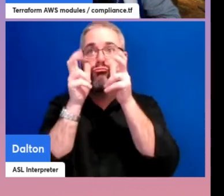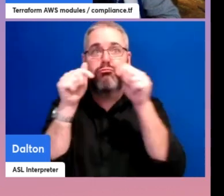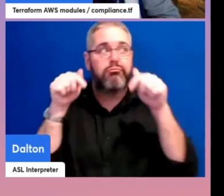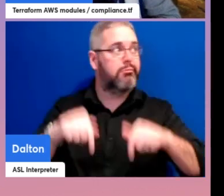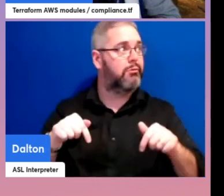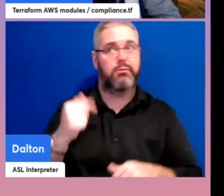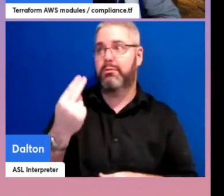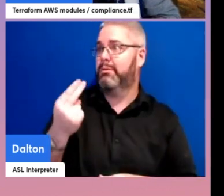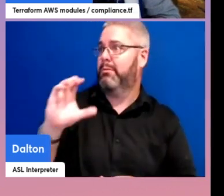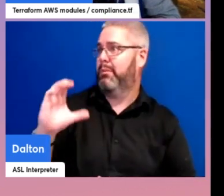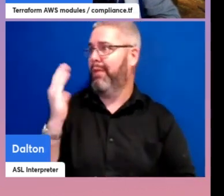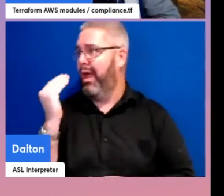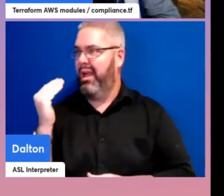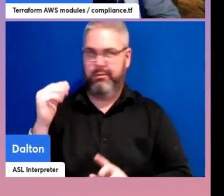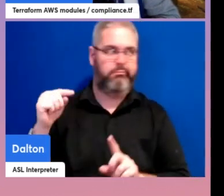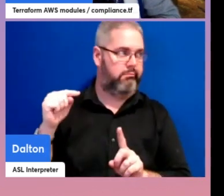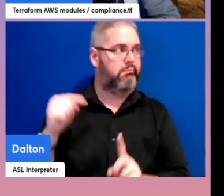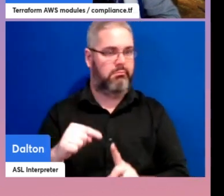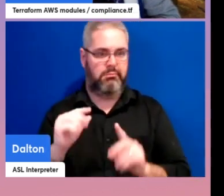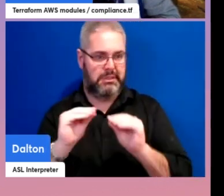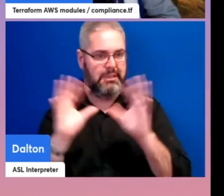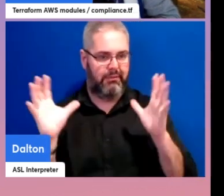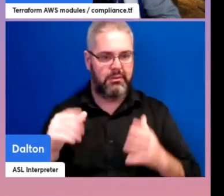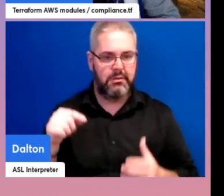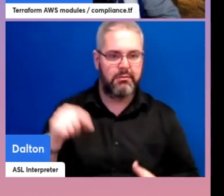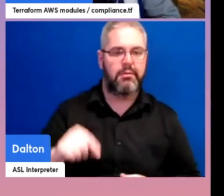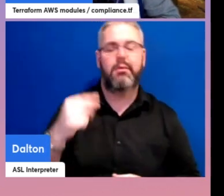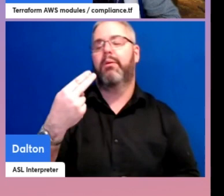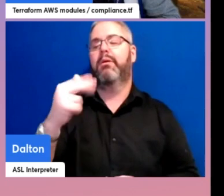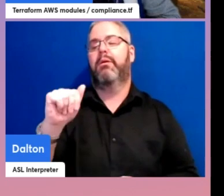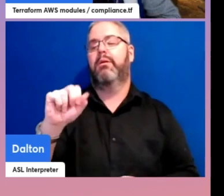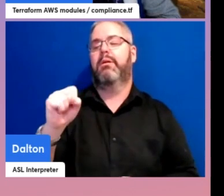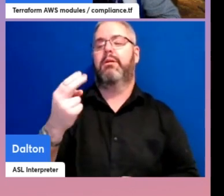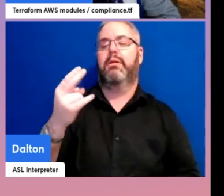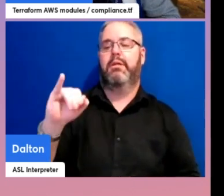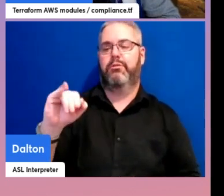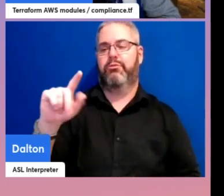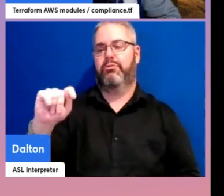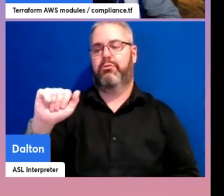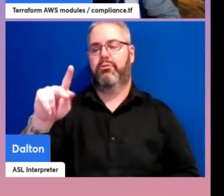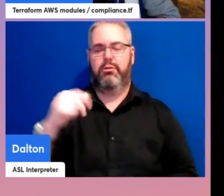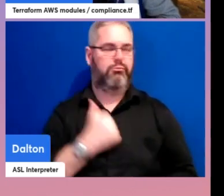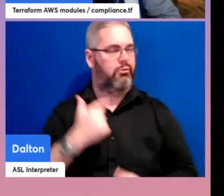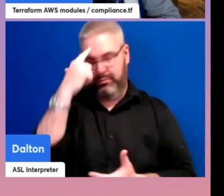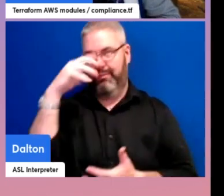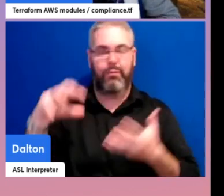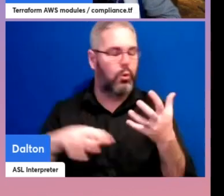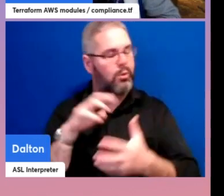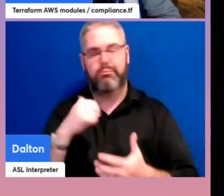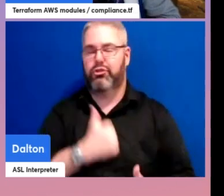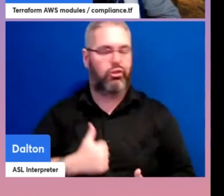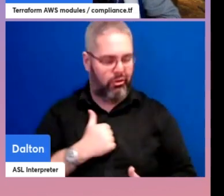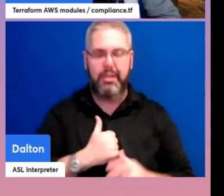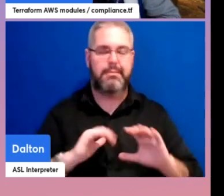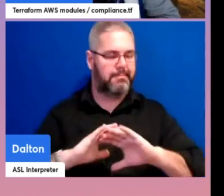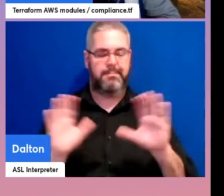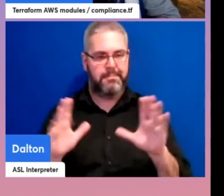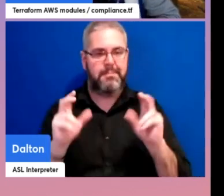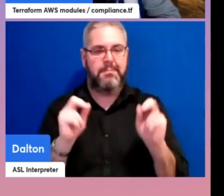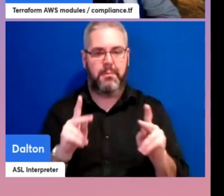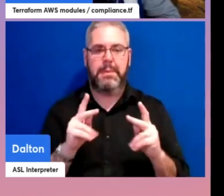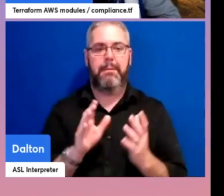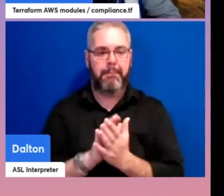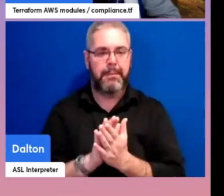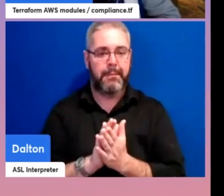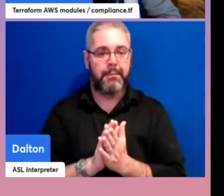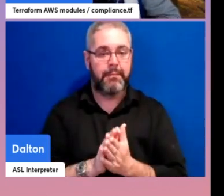HashiConf. Not HashiConf, sorry, it's HashiTalks. Yeah, I always confused. And